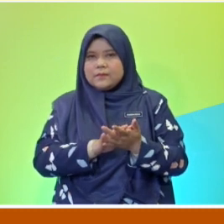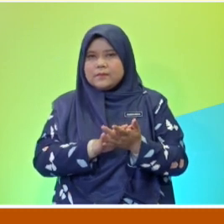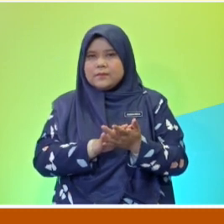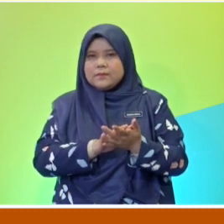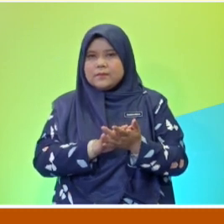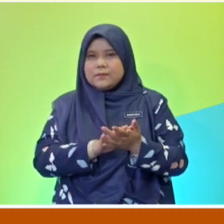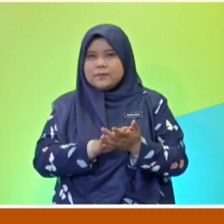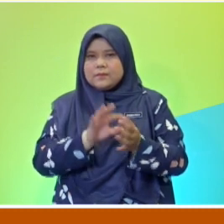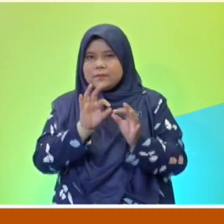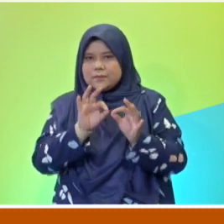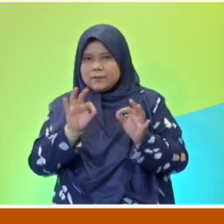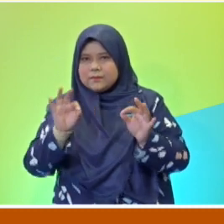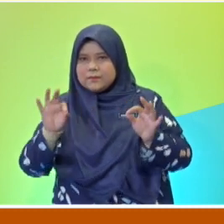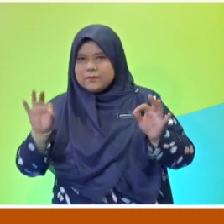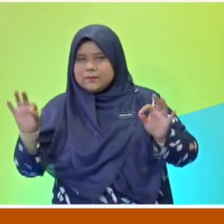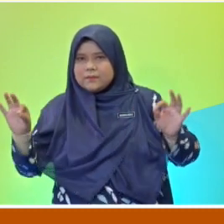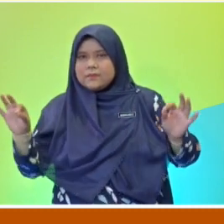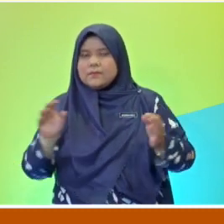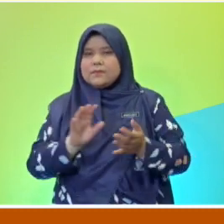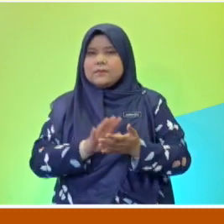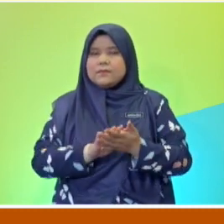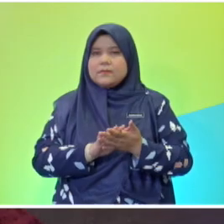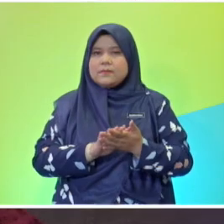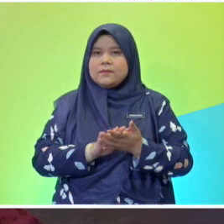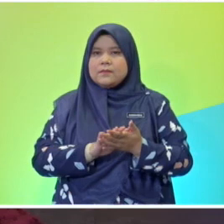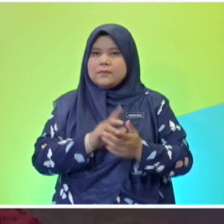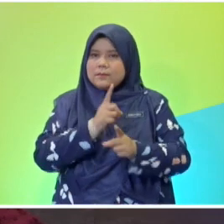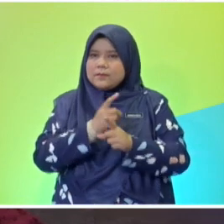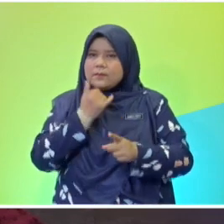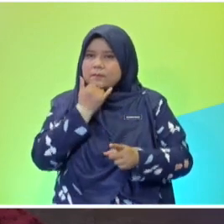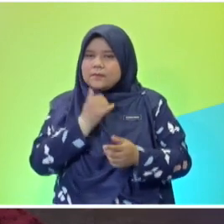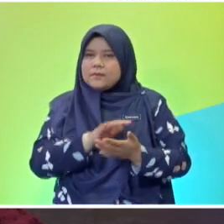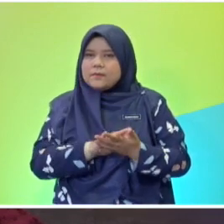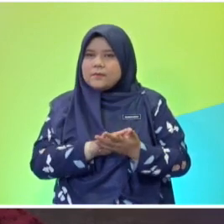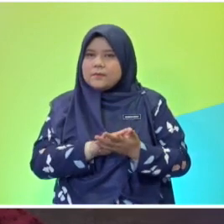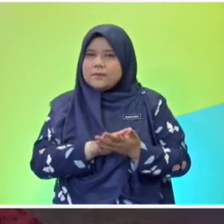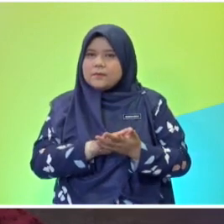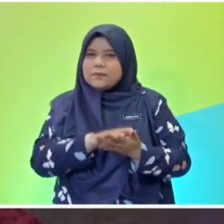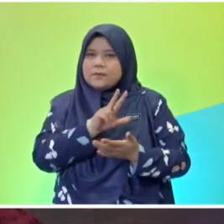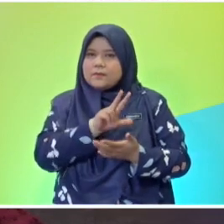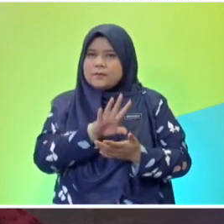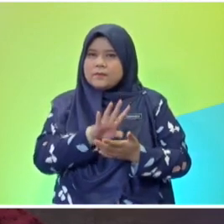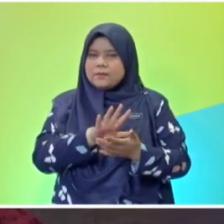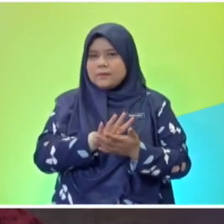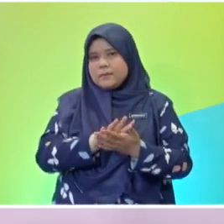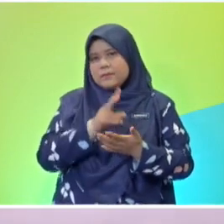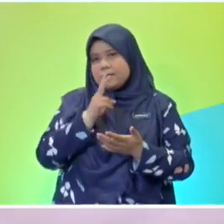in working at the center can apply by phone. by phone. Okay, is it true or false? Based on what we